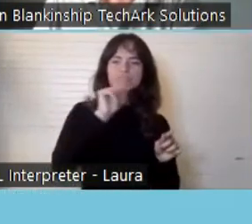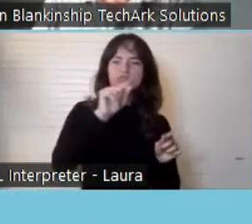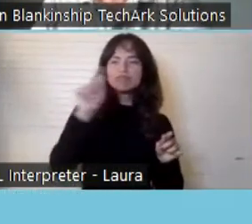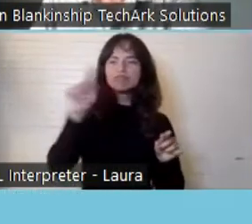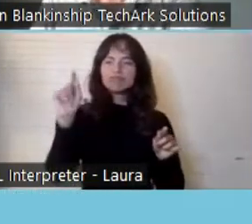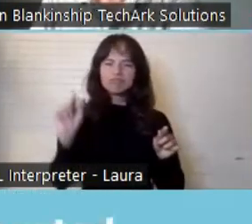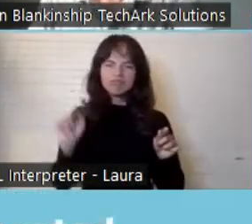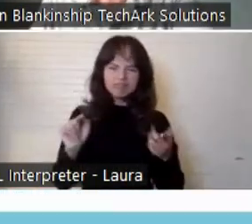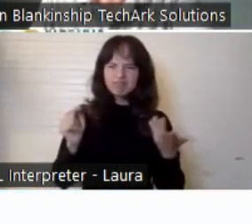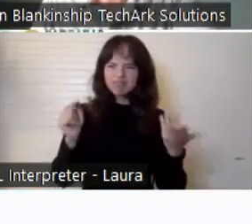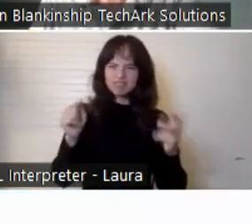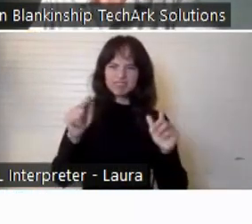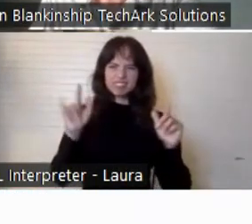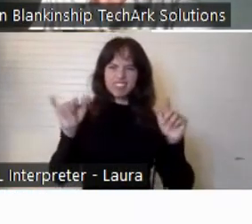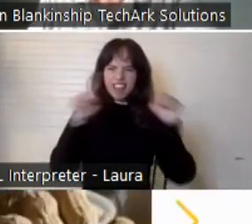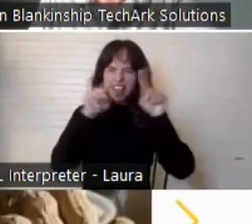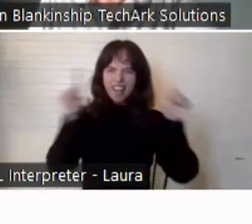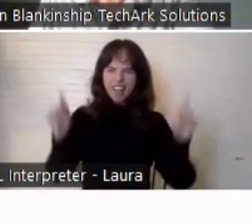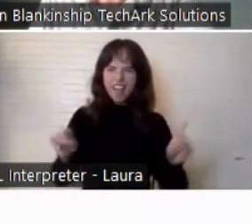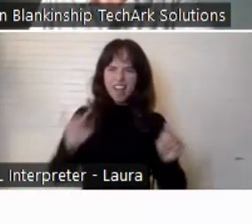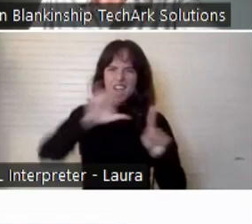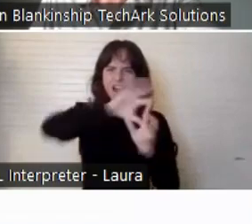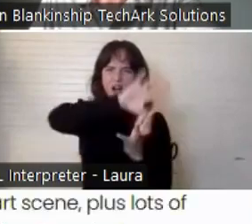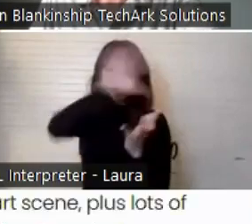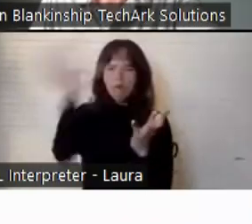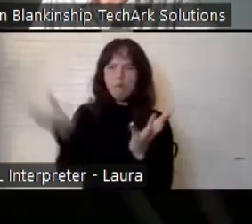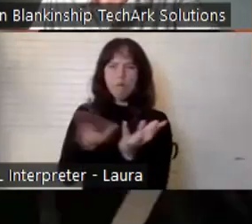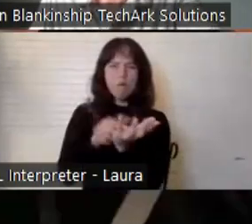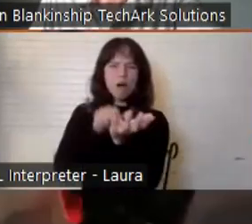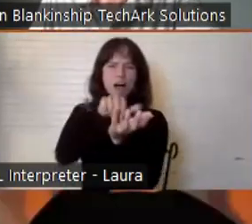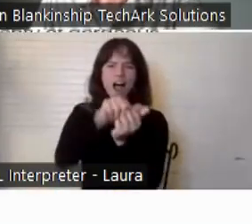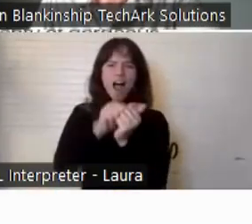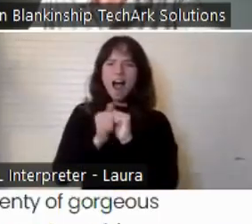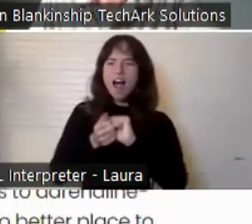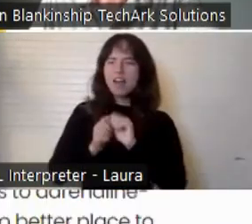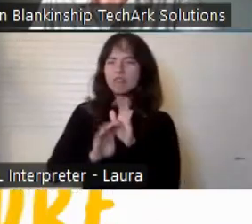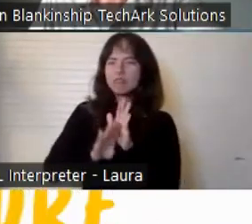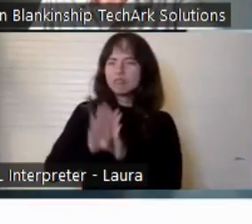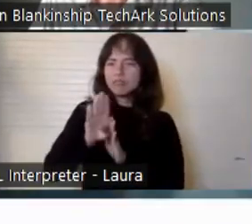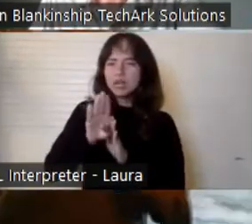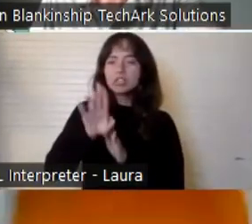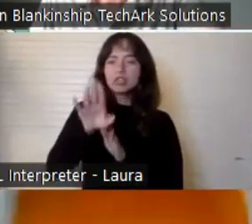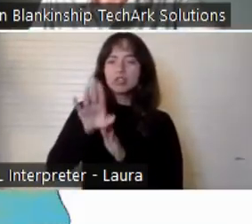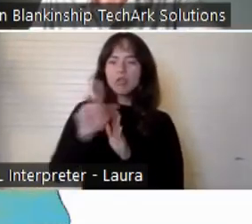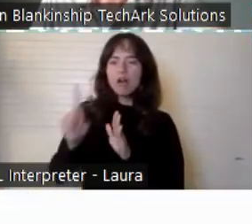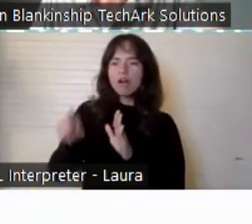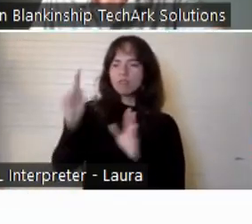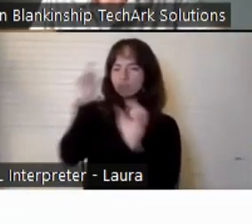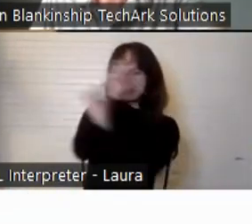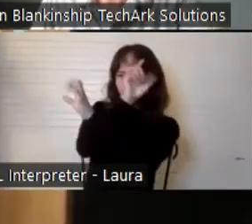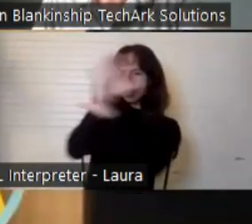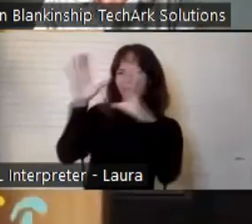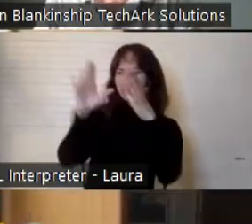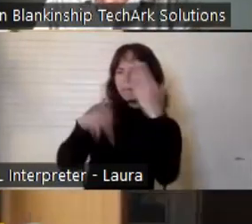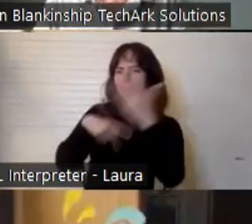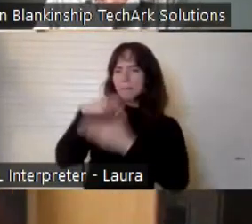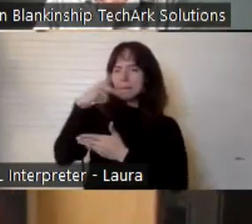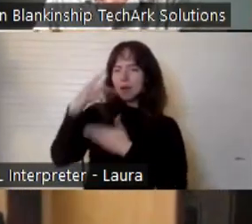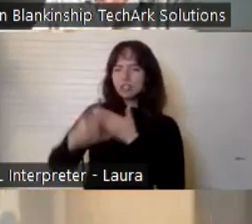what it took to put this together. Like think back on the project. Let's just because I think we want to make students aware